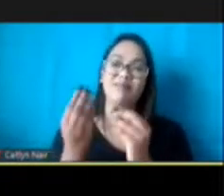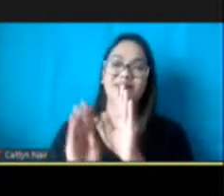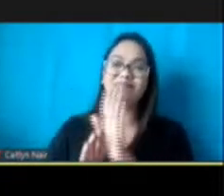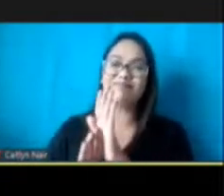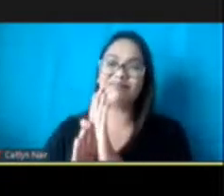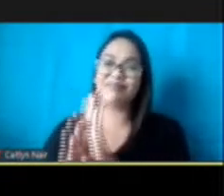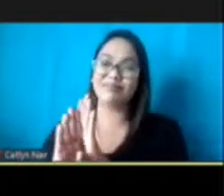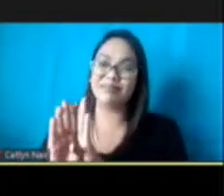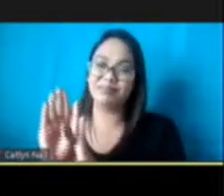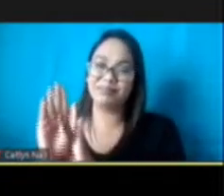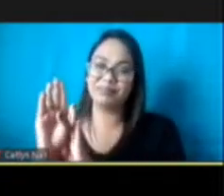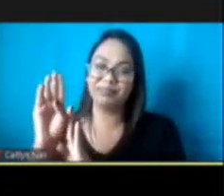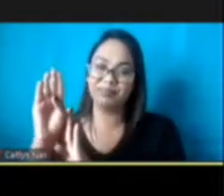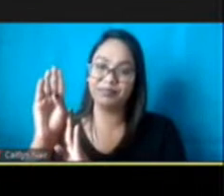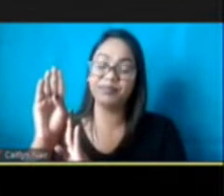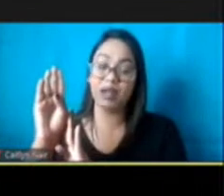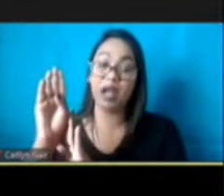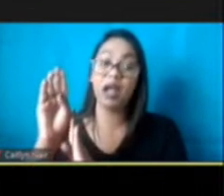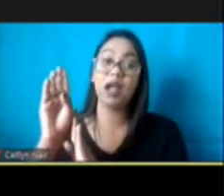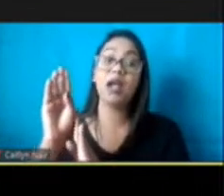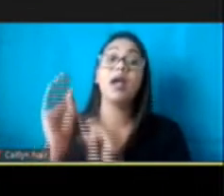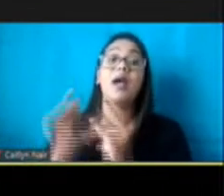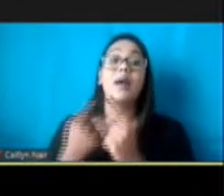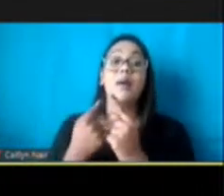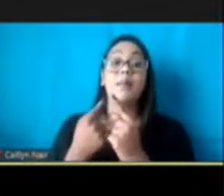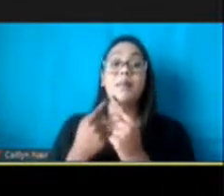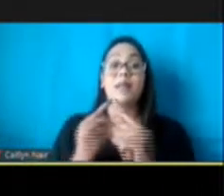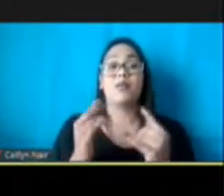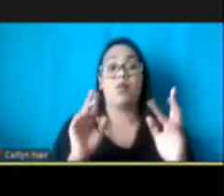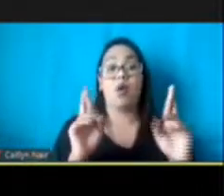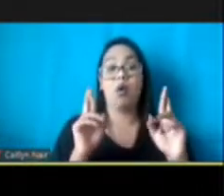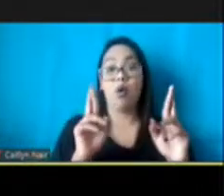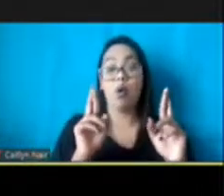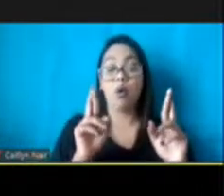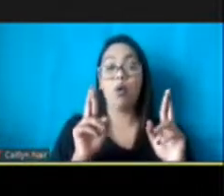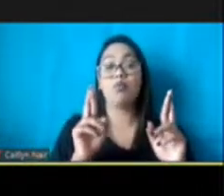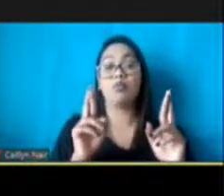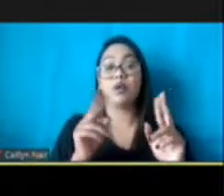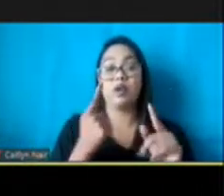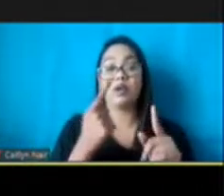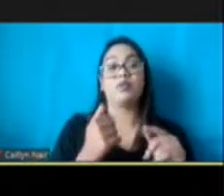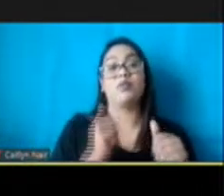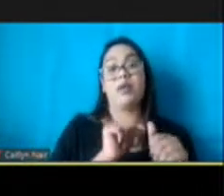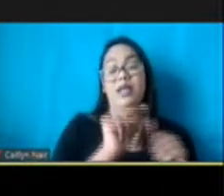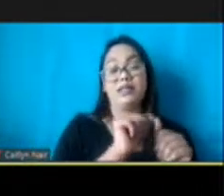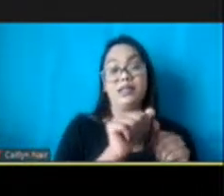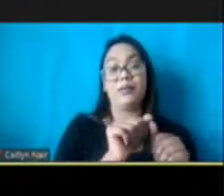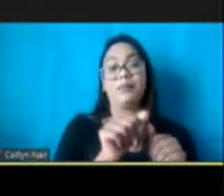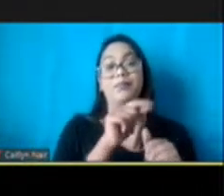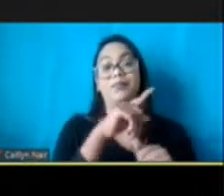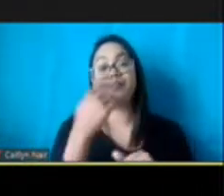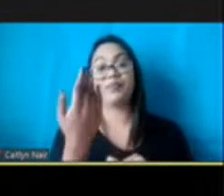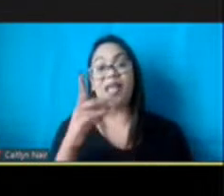the decrease in terms of the recoveries that we are registering. In terms of deaths, we are still sitting around